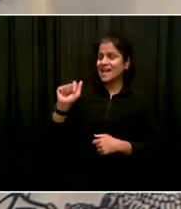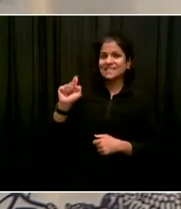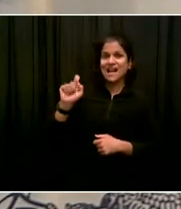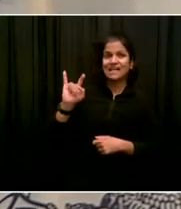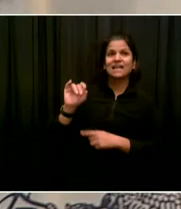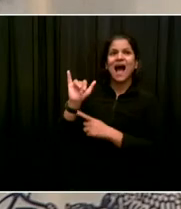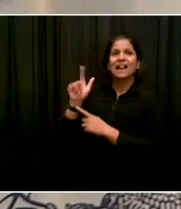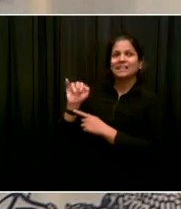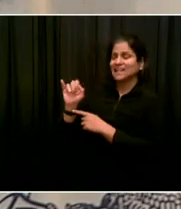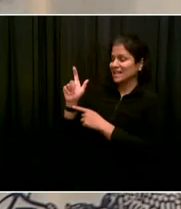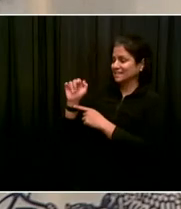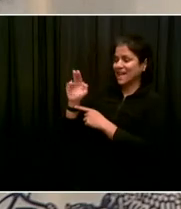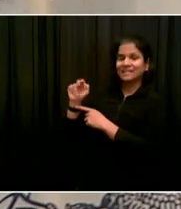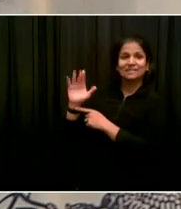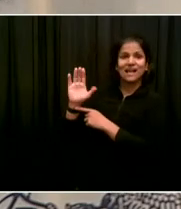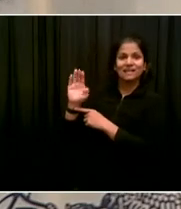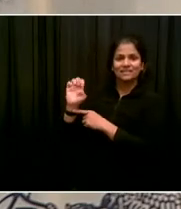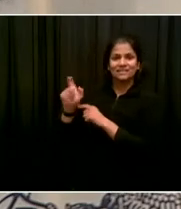Paul, can you hear us?